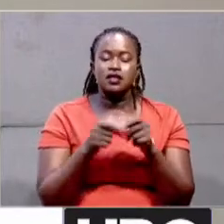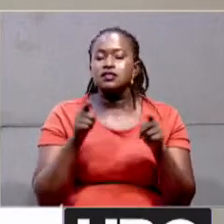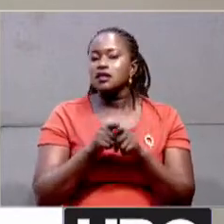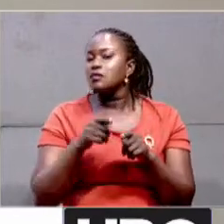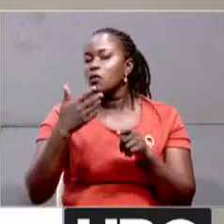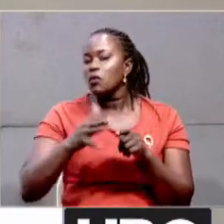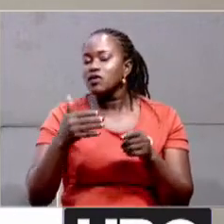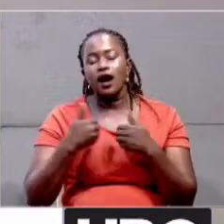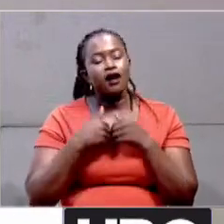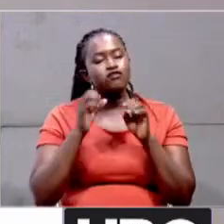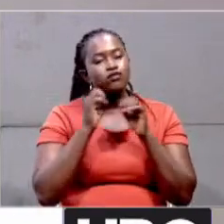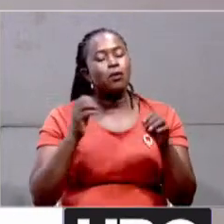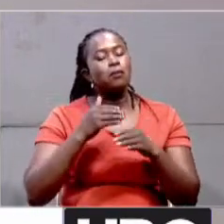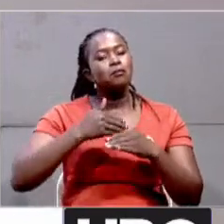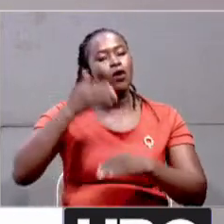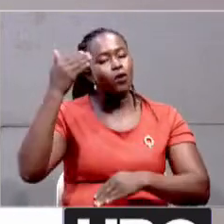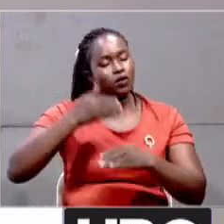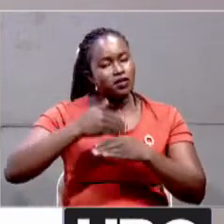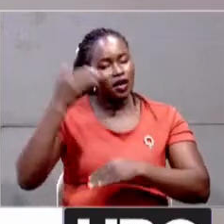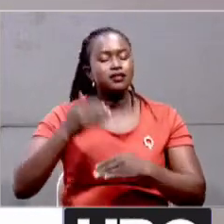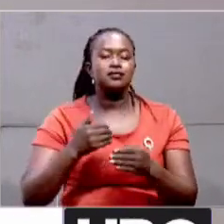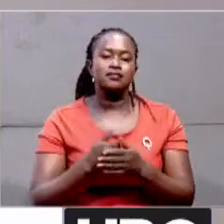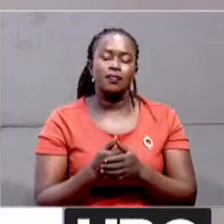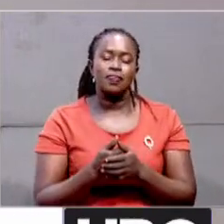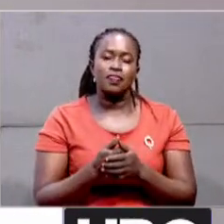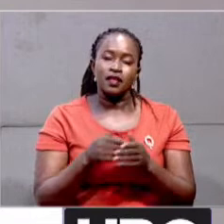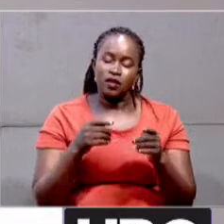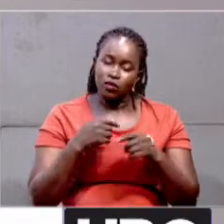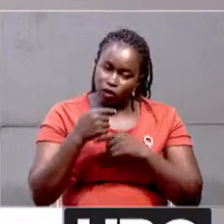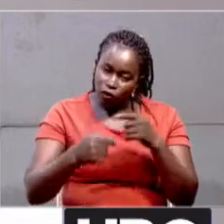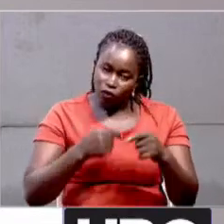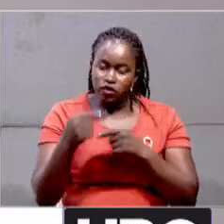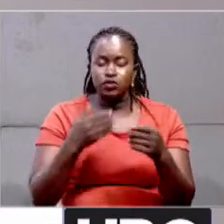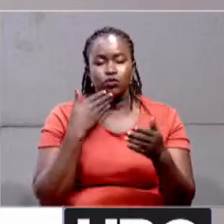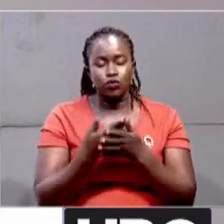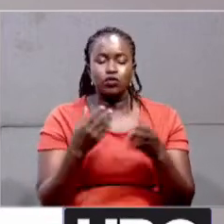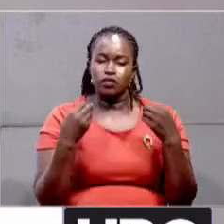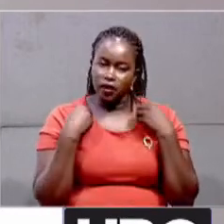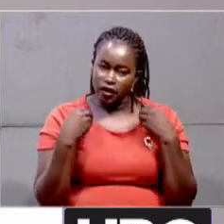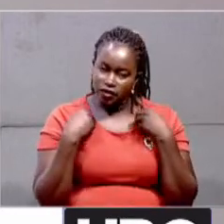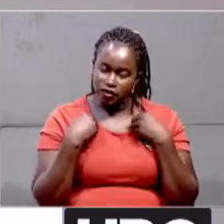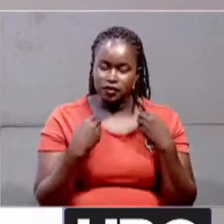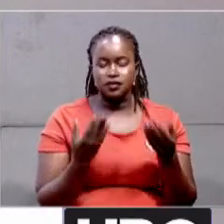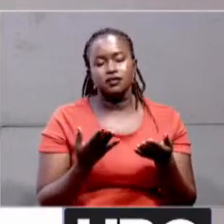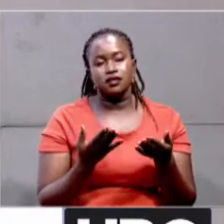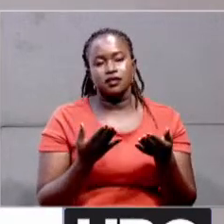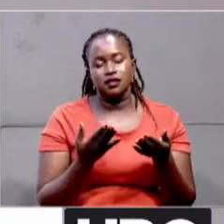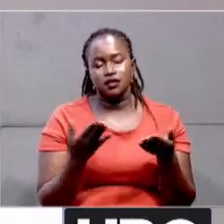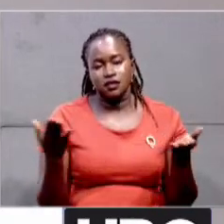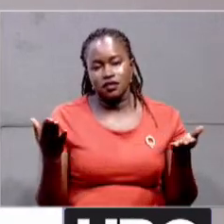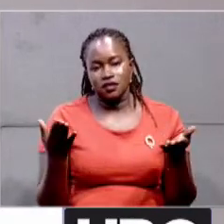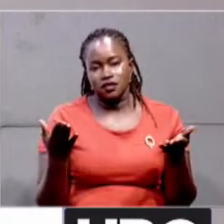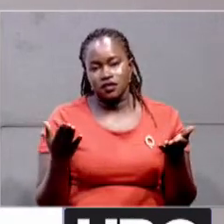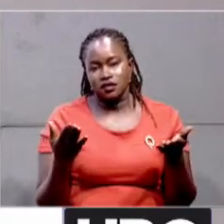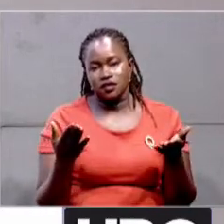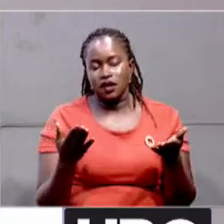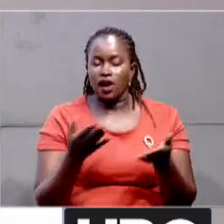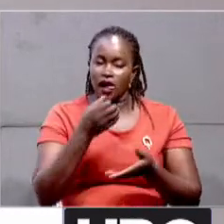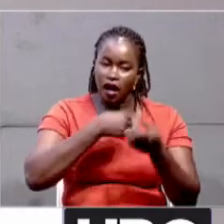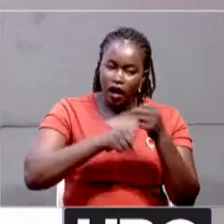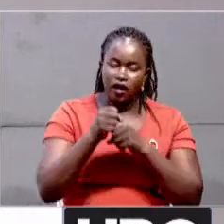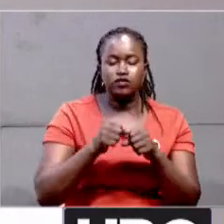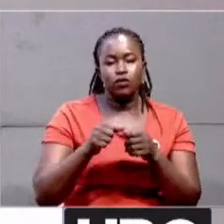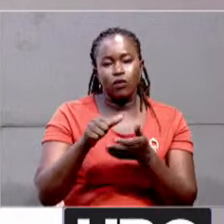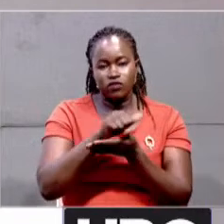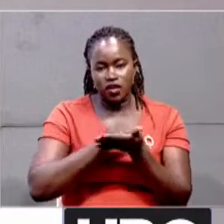water, yeah. We believe it is a good practice. It is sensible. It is an act of